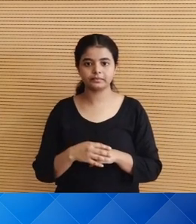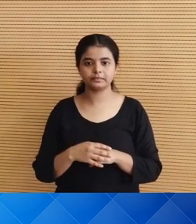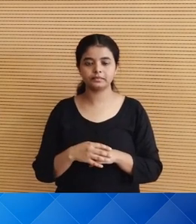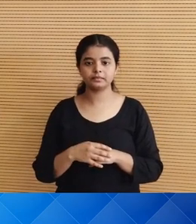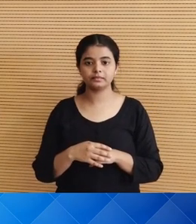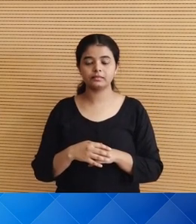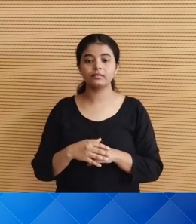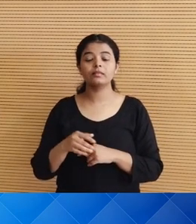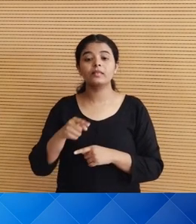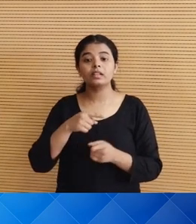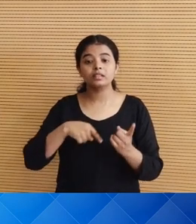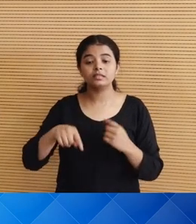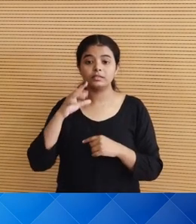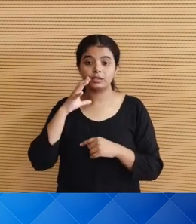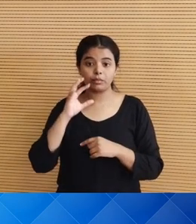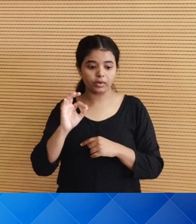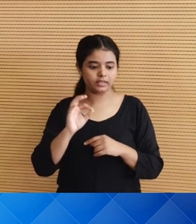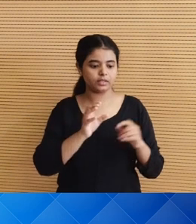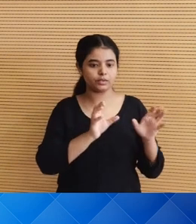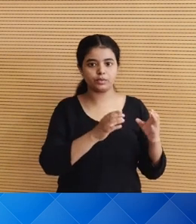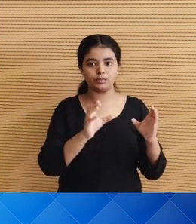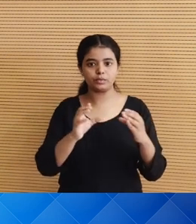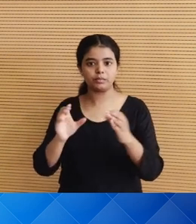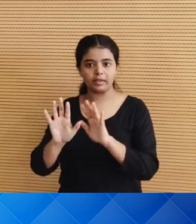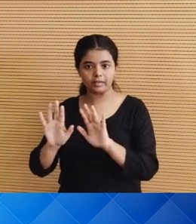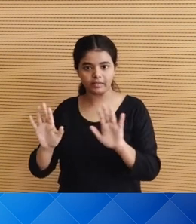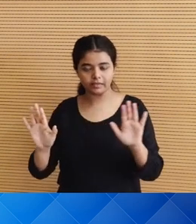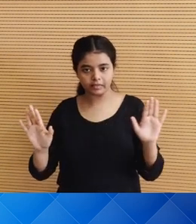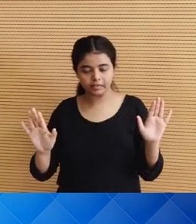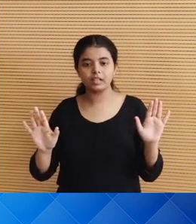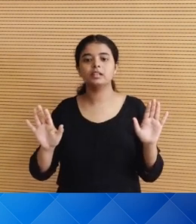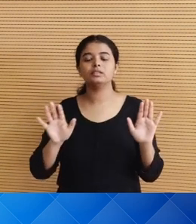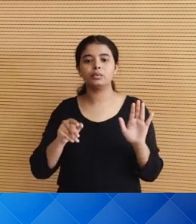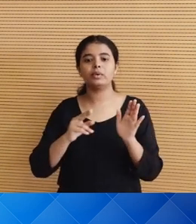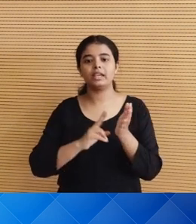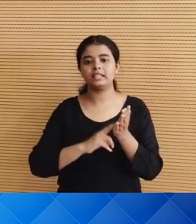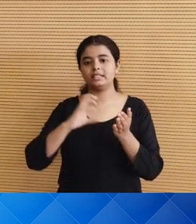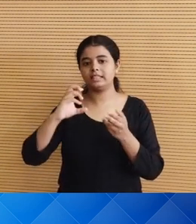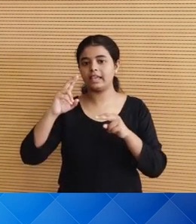All these focal areas are well taken in the NCF for foundational stage,